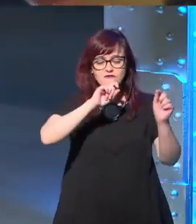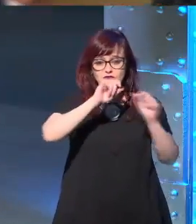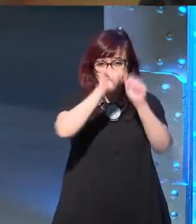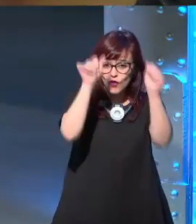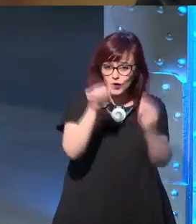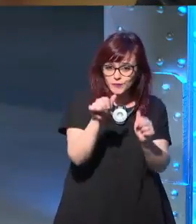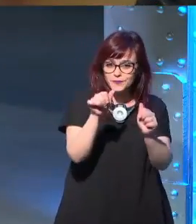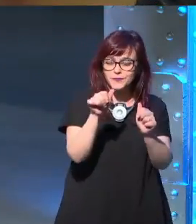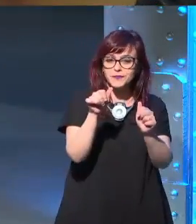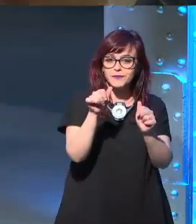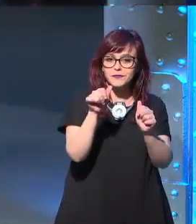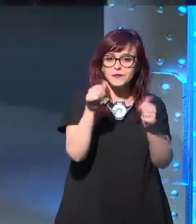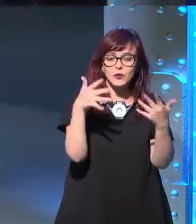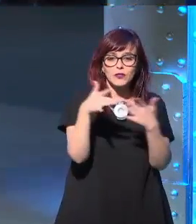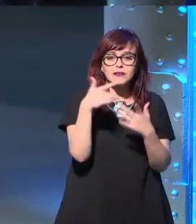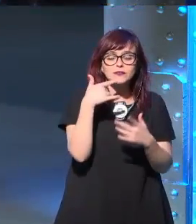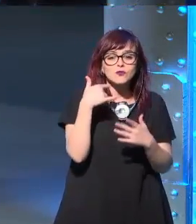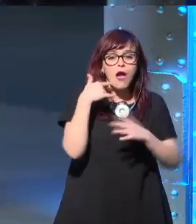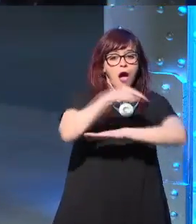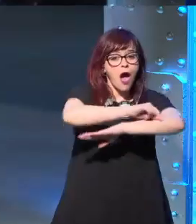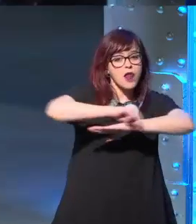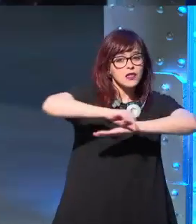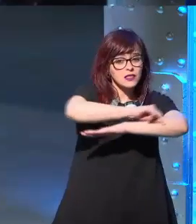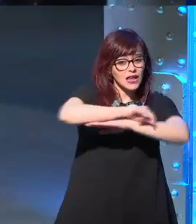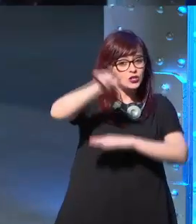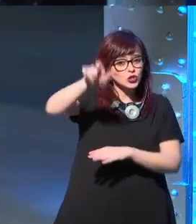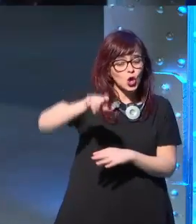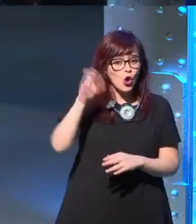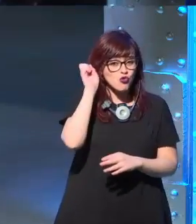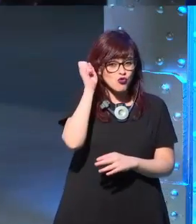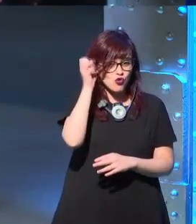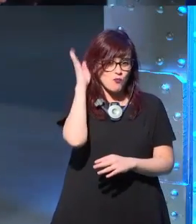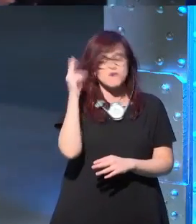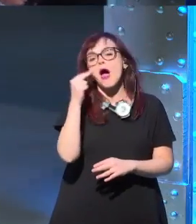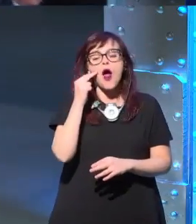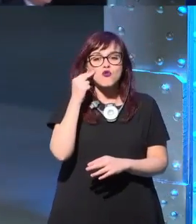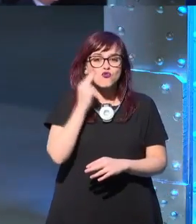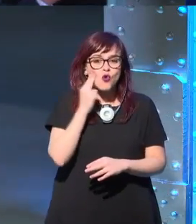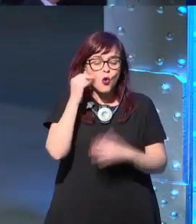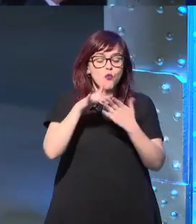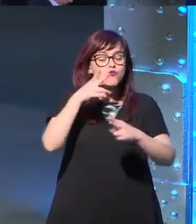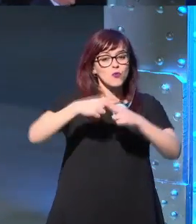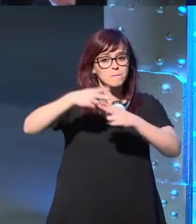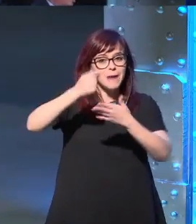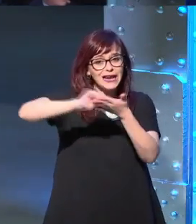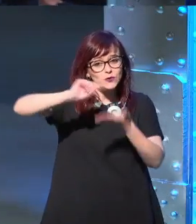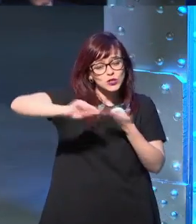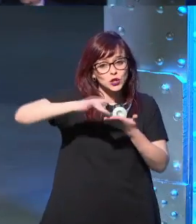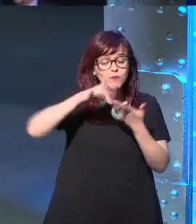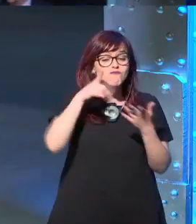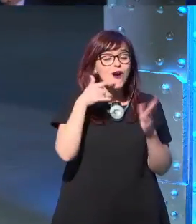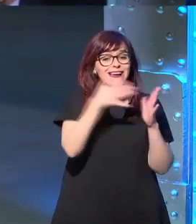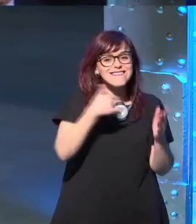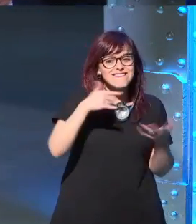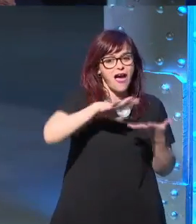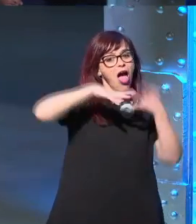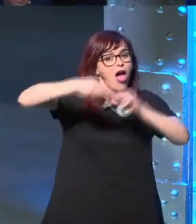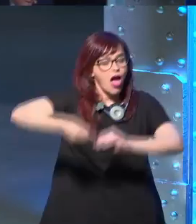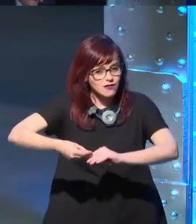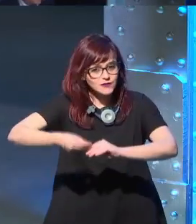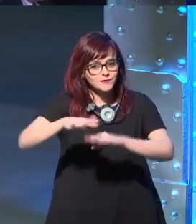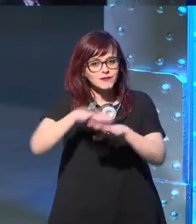a manuscript on architecture that had recently been rediscovered, because the Renaissance was about the rediscovery of classical